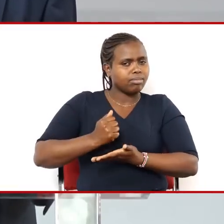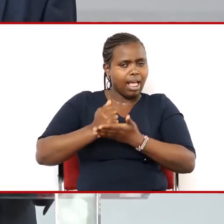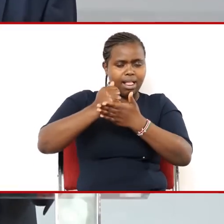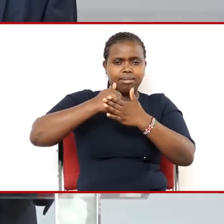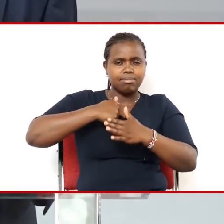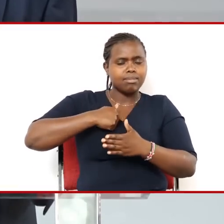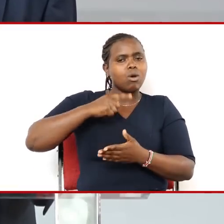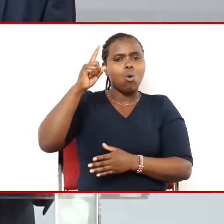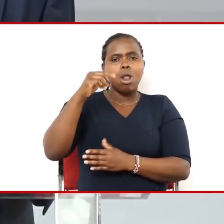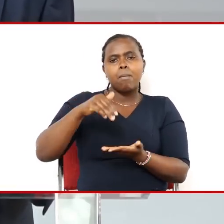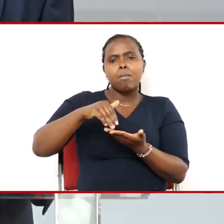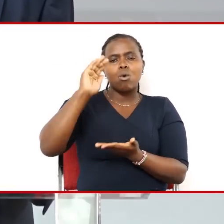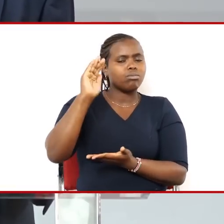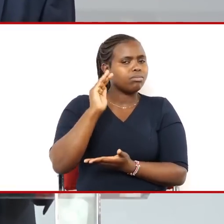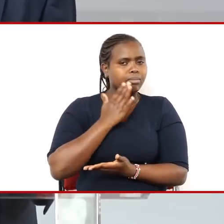me